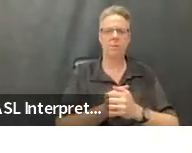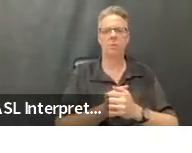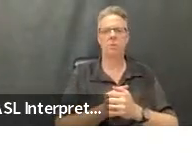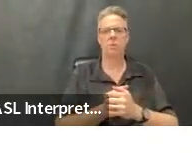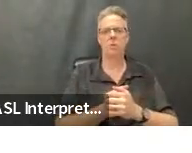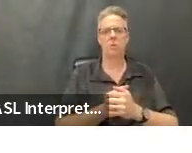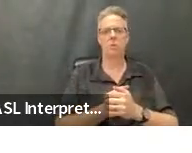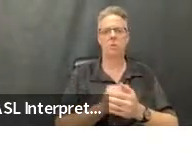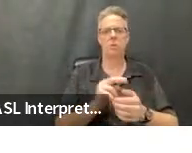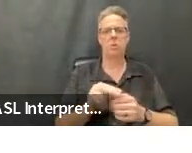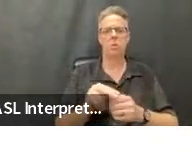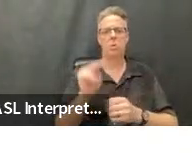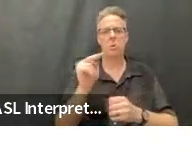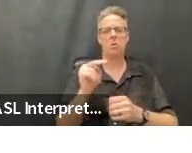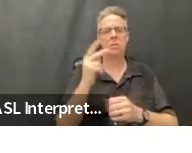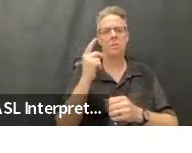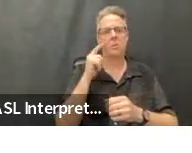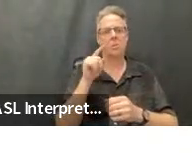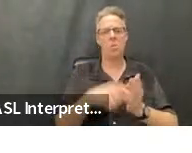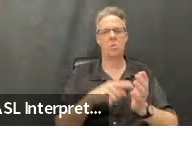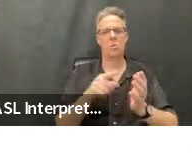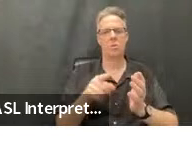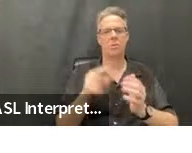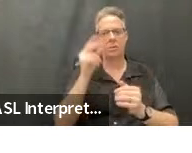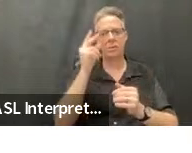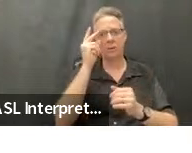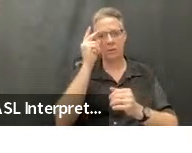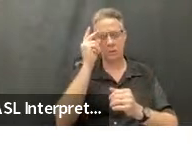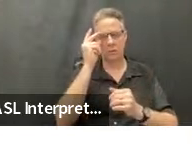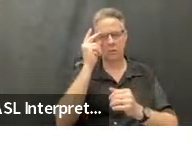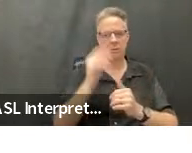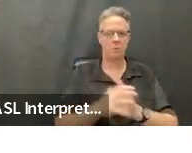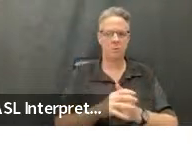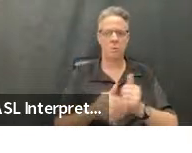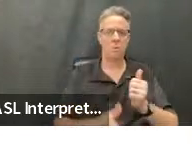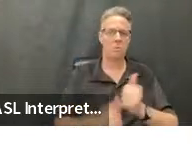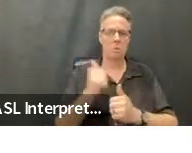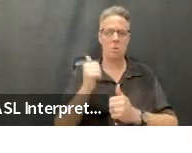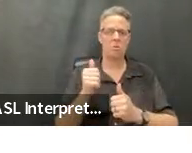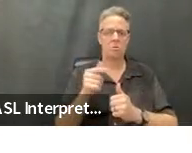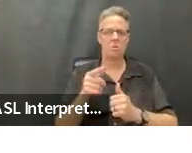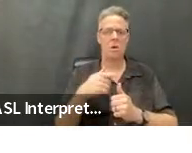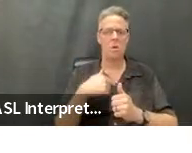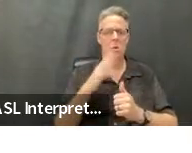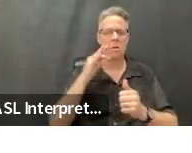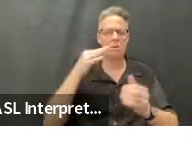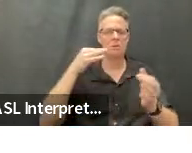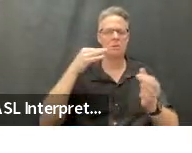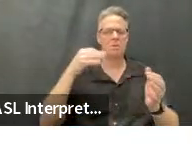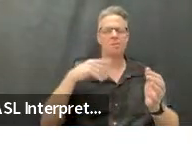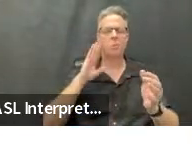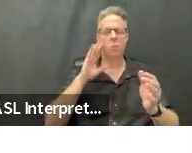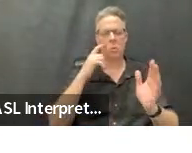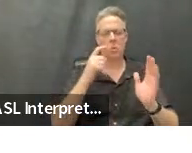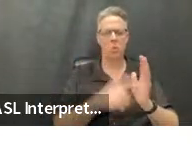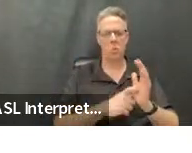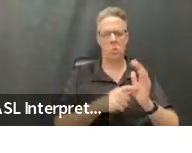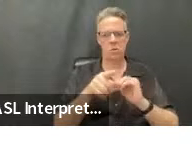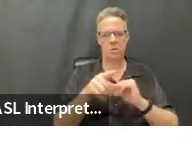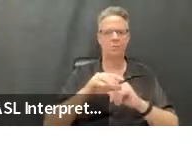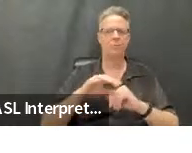Northbound PM peak that's the peak period, peak direction. So that's the majority of my focus. So I'll kind of walk us through so you can kind of see the